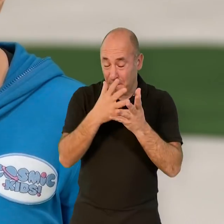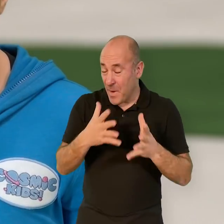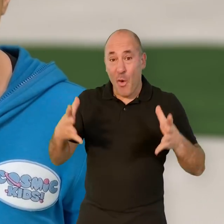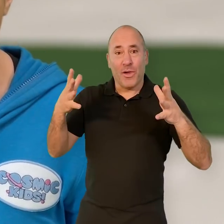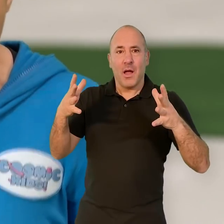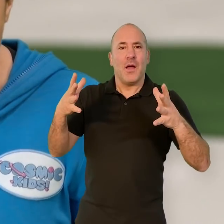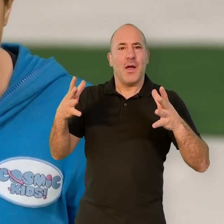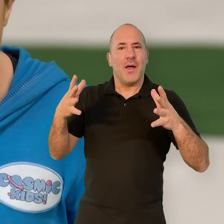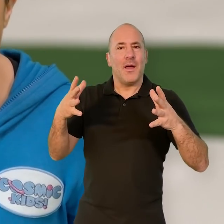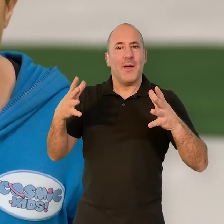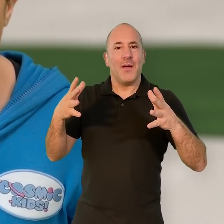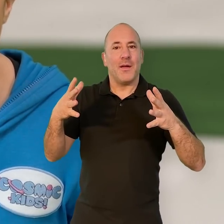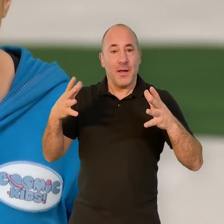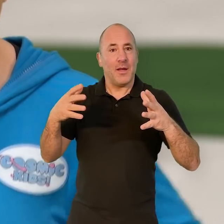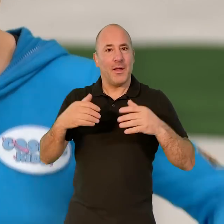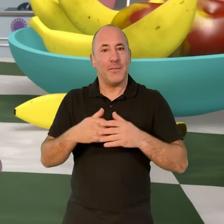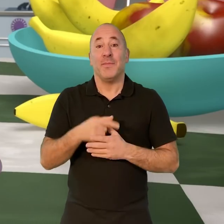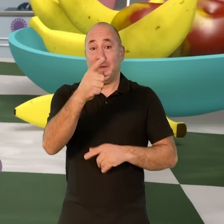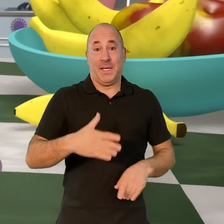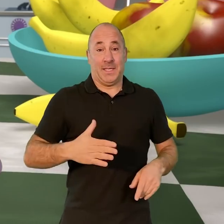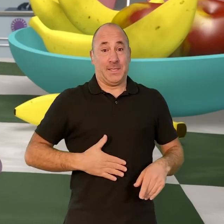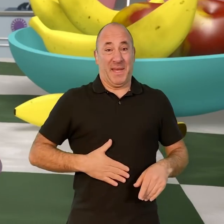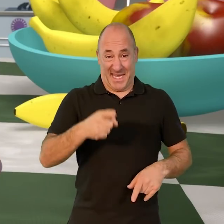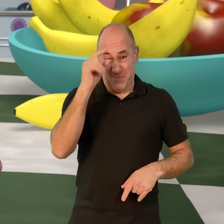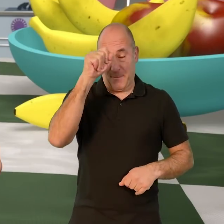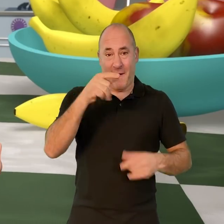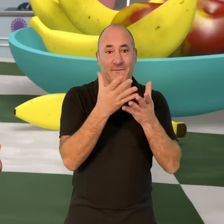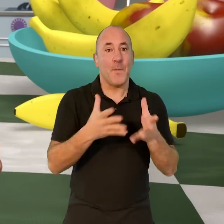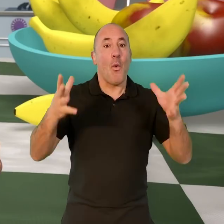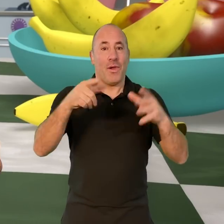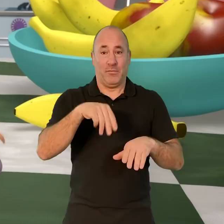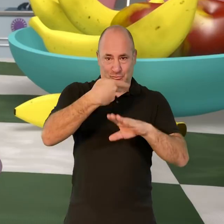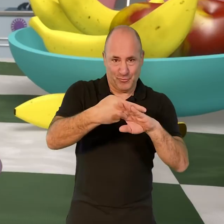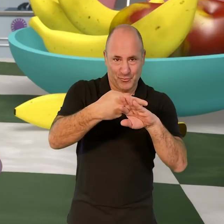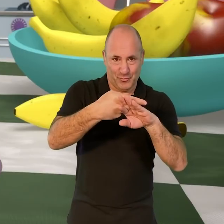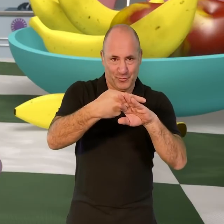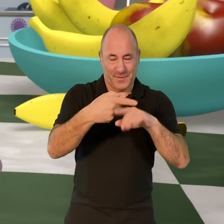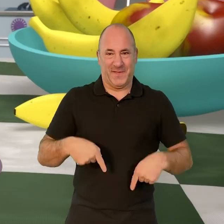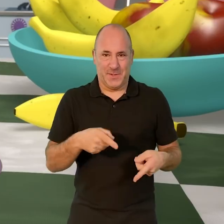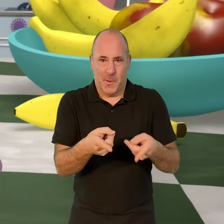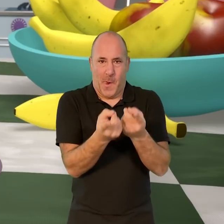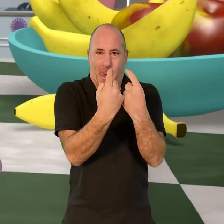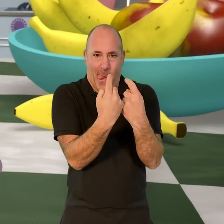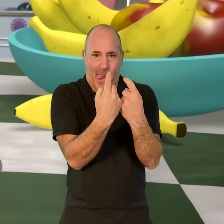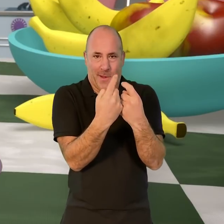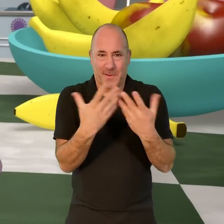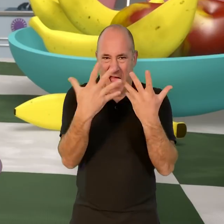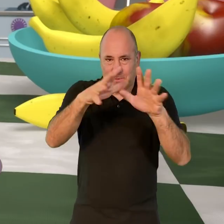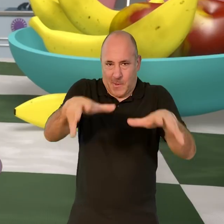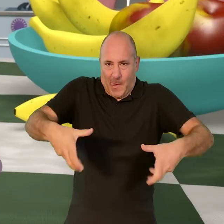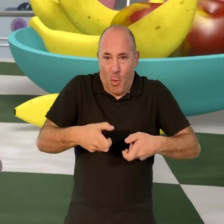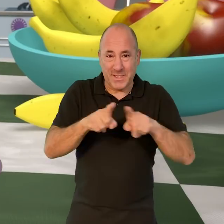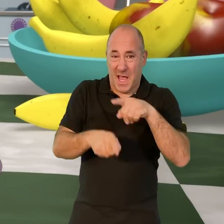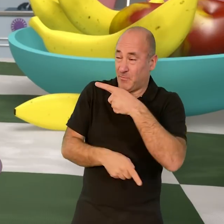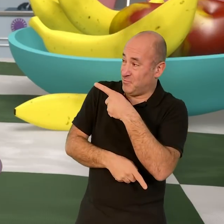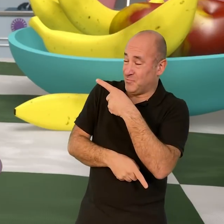in the kitchen, in her fruit bowl, coming onto your tummy again. Bring your feet to your bottom, reach around for your feet